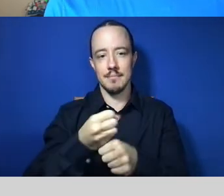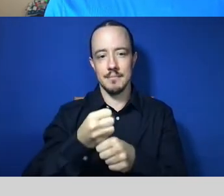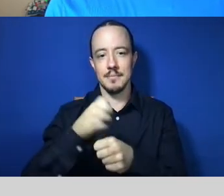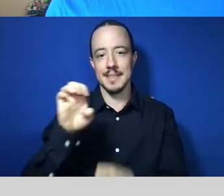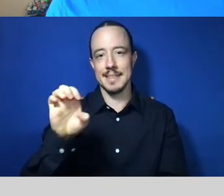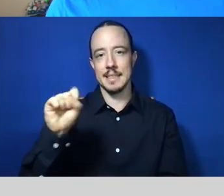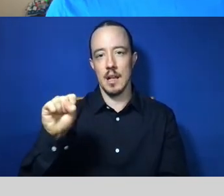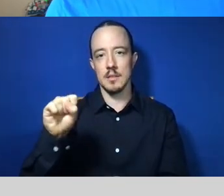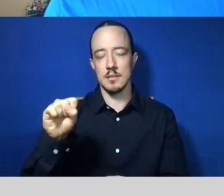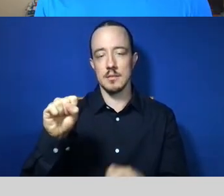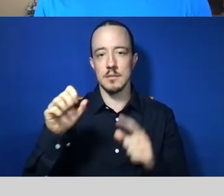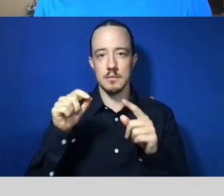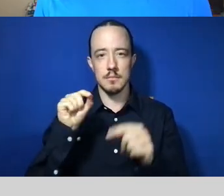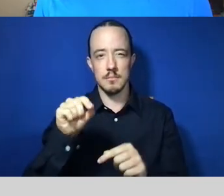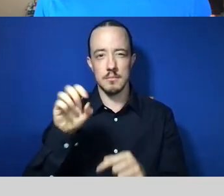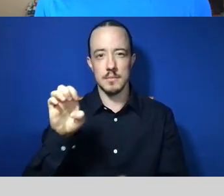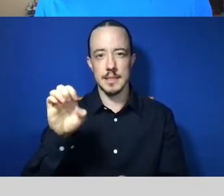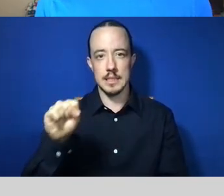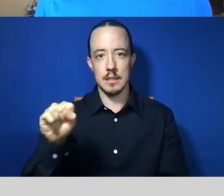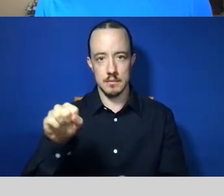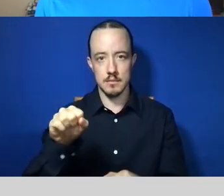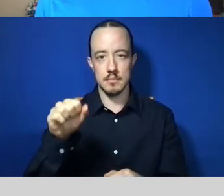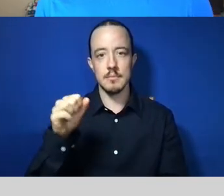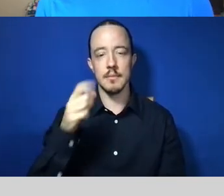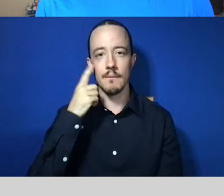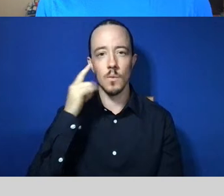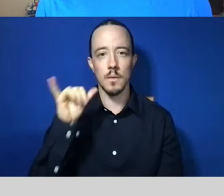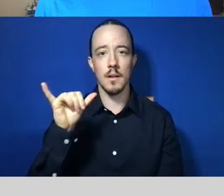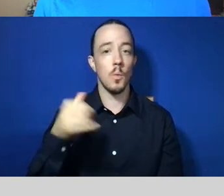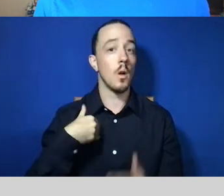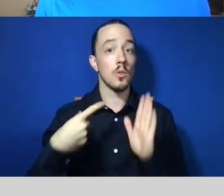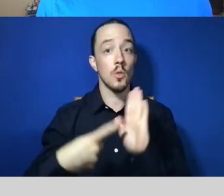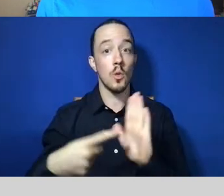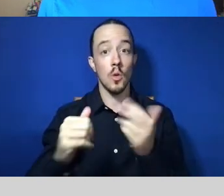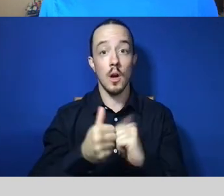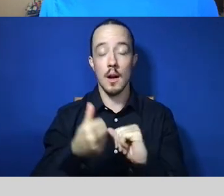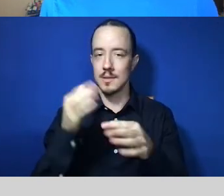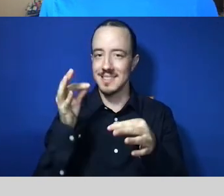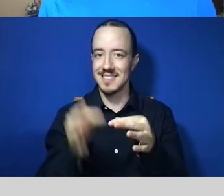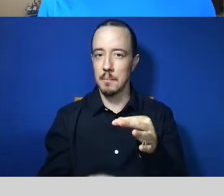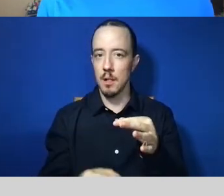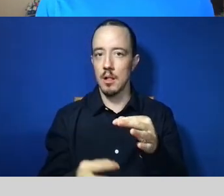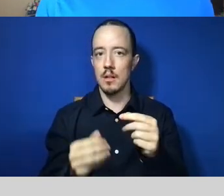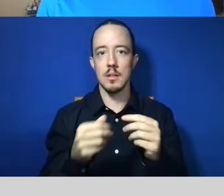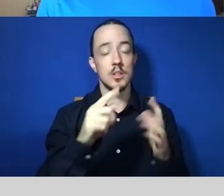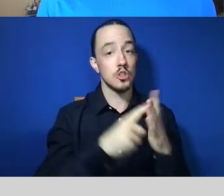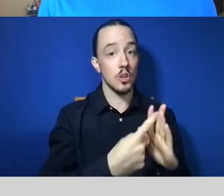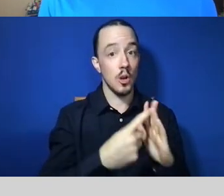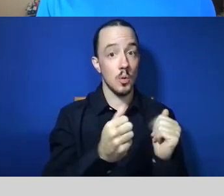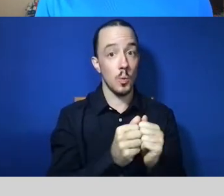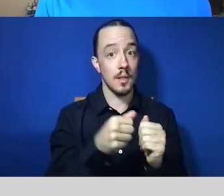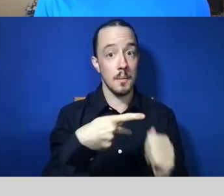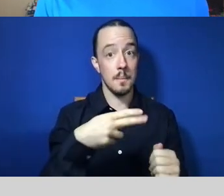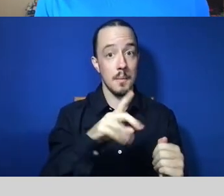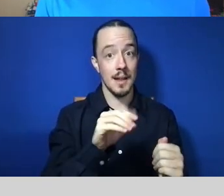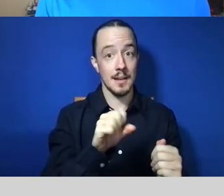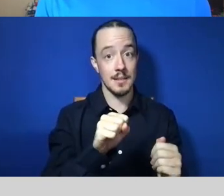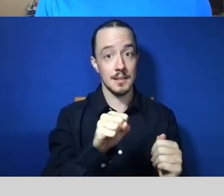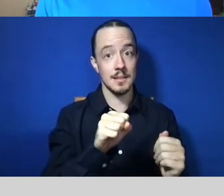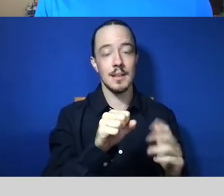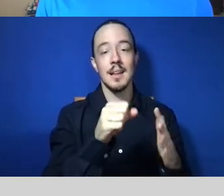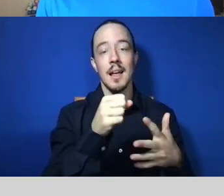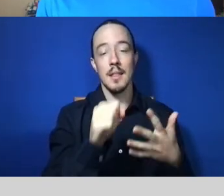moniker in front of it. I wanted to show you how easy it is to start with